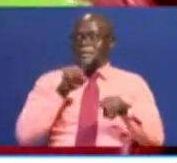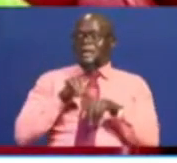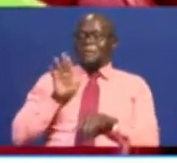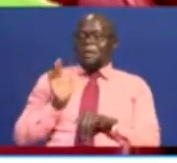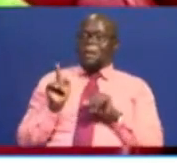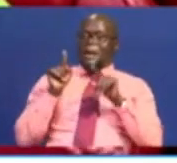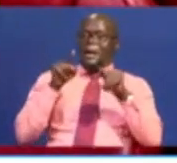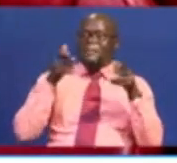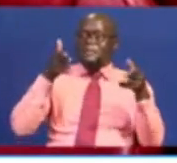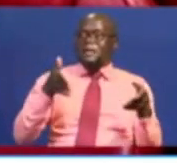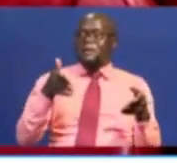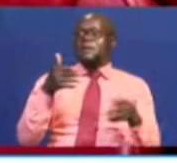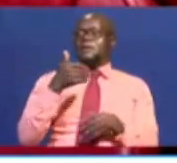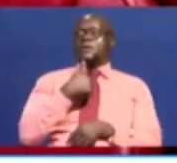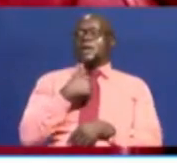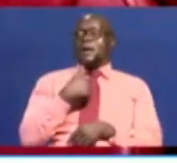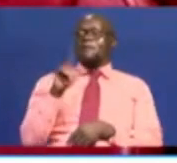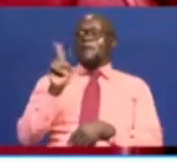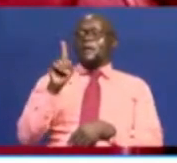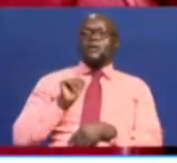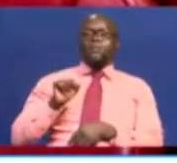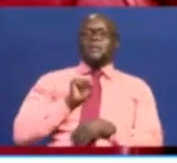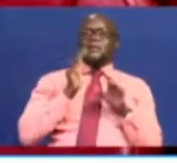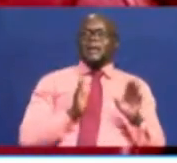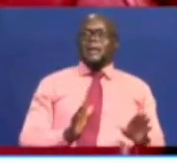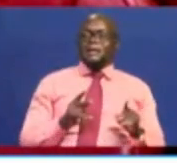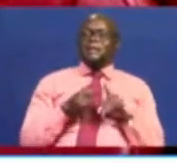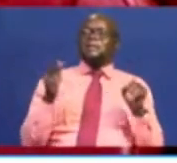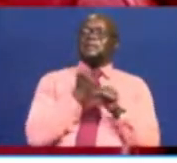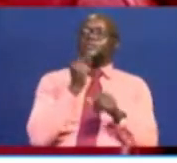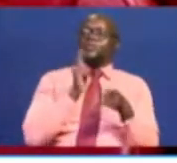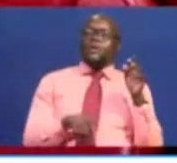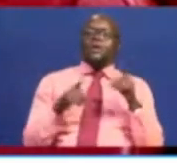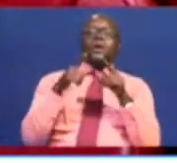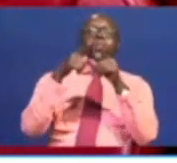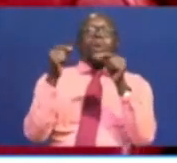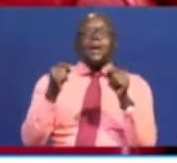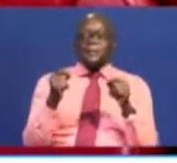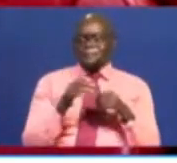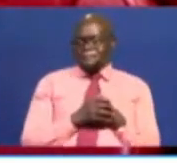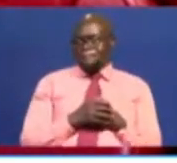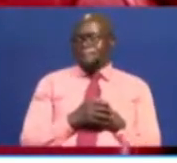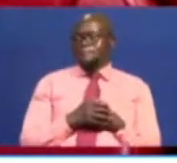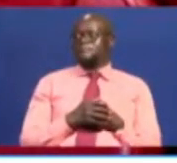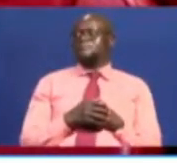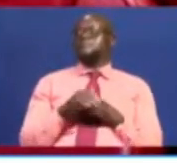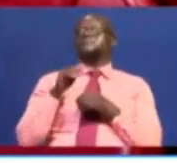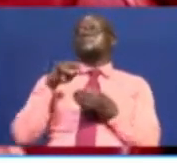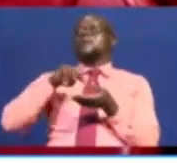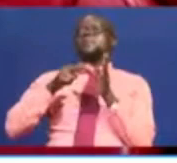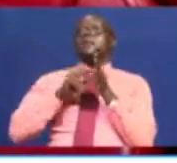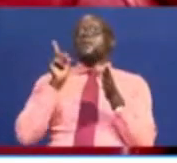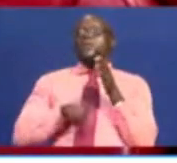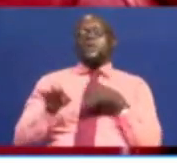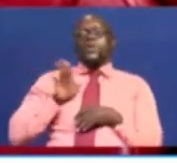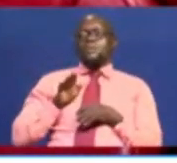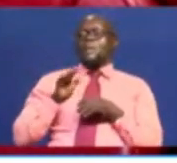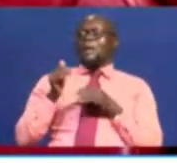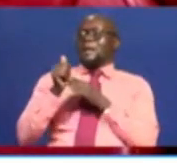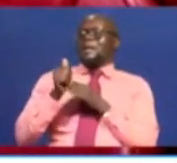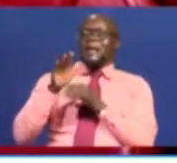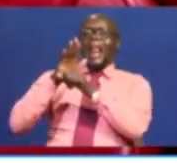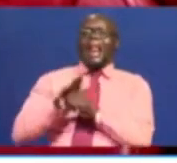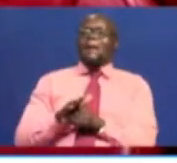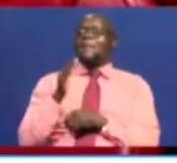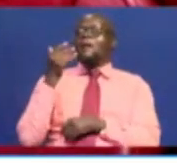woman comes here, we have Nairobi Senator starting to throw words and demean women leaders.